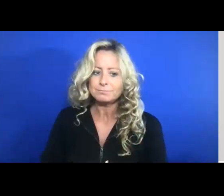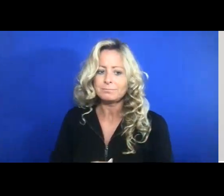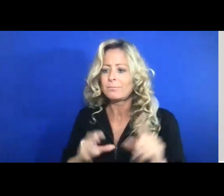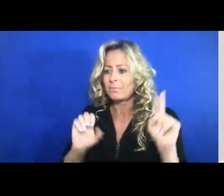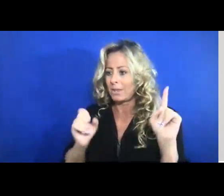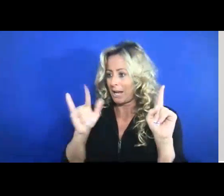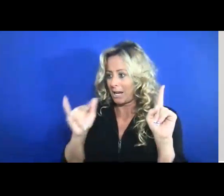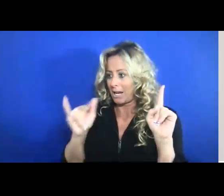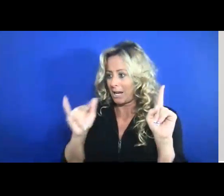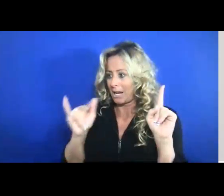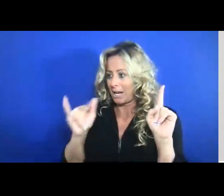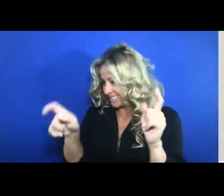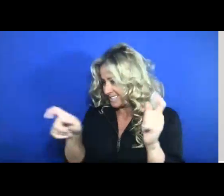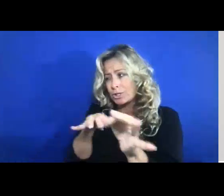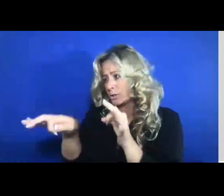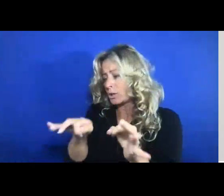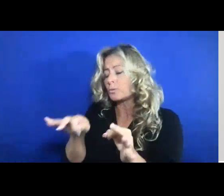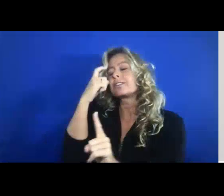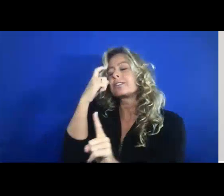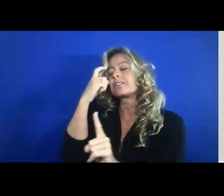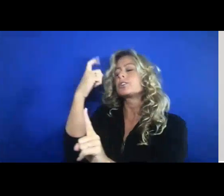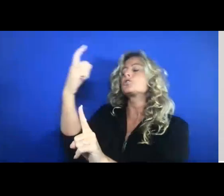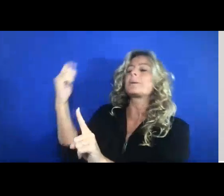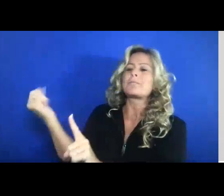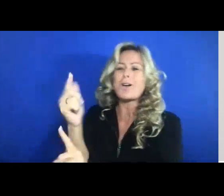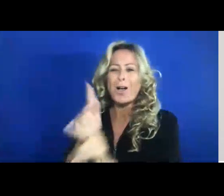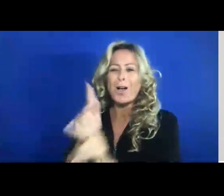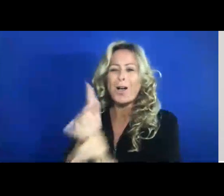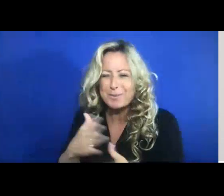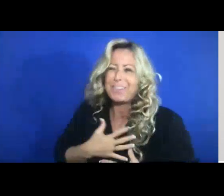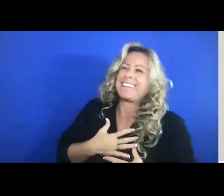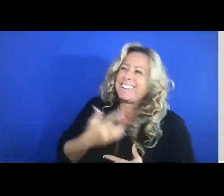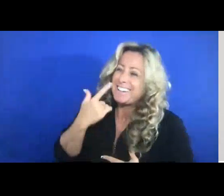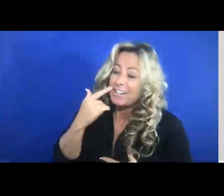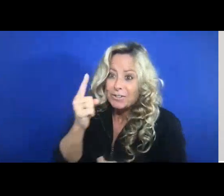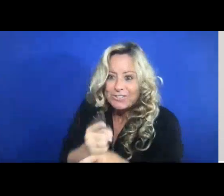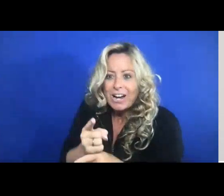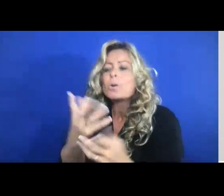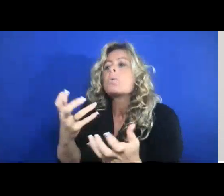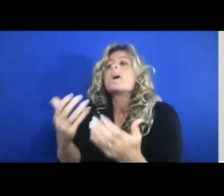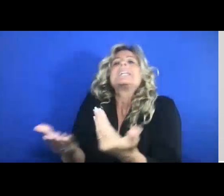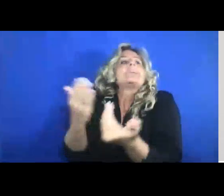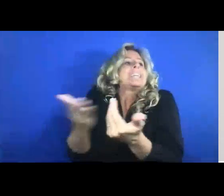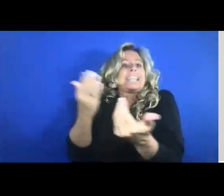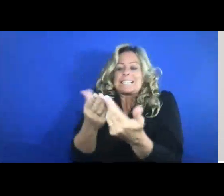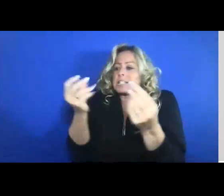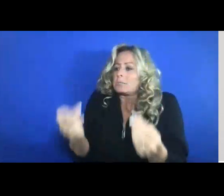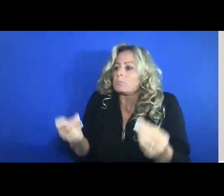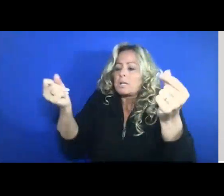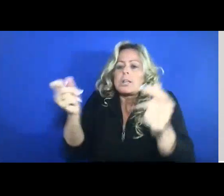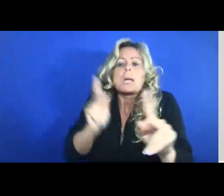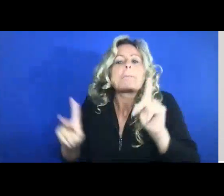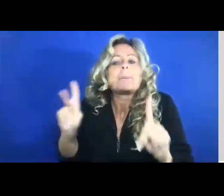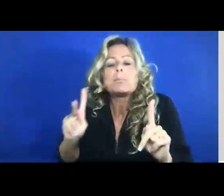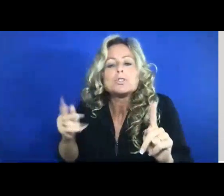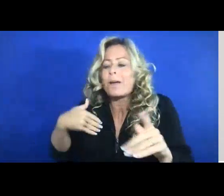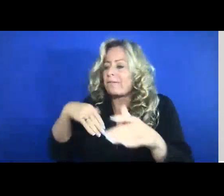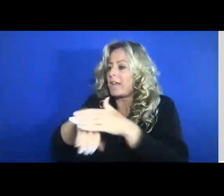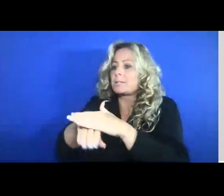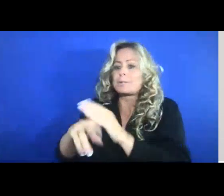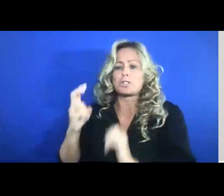Just want to say, Megan, that what you just described is like the dream for all people, right? Like we want it to be easy. We want folks to have access